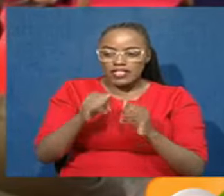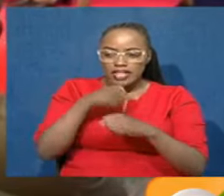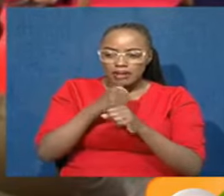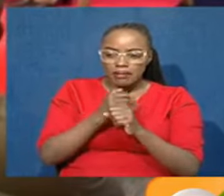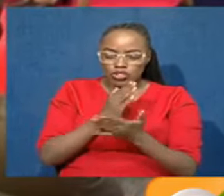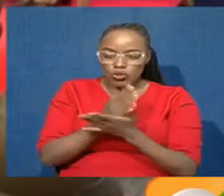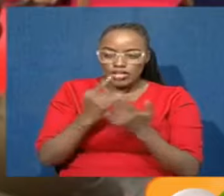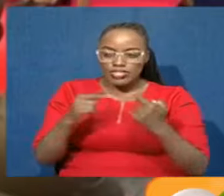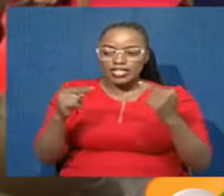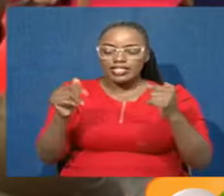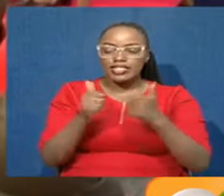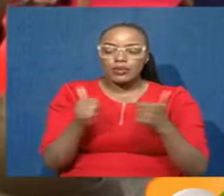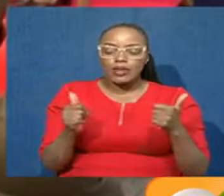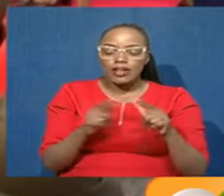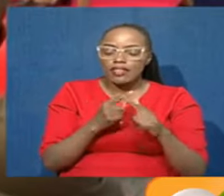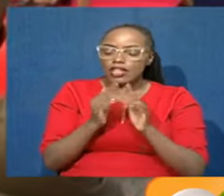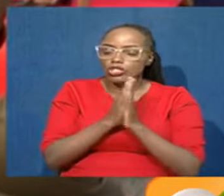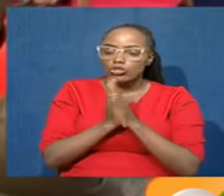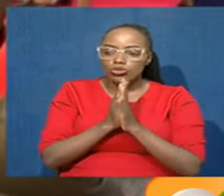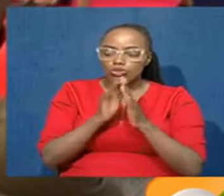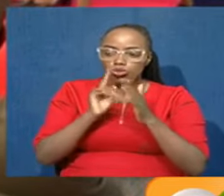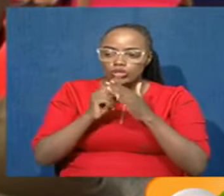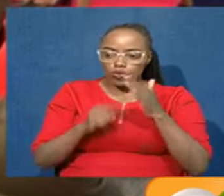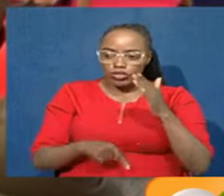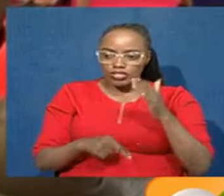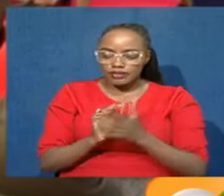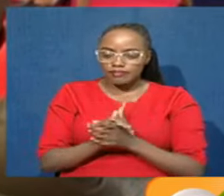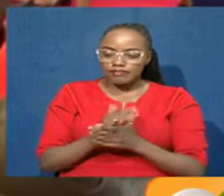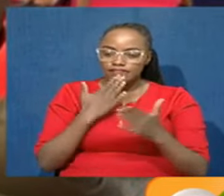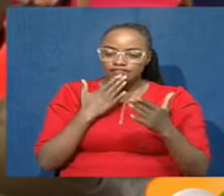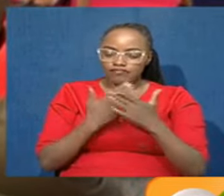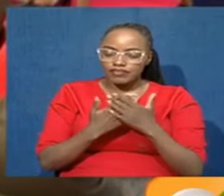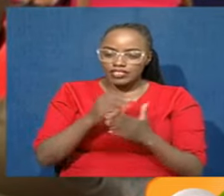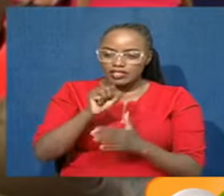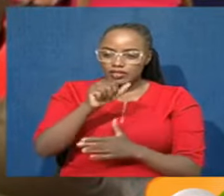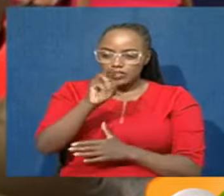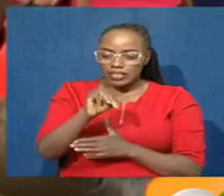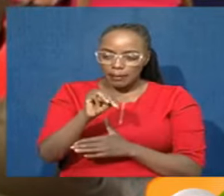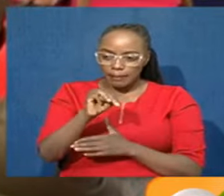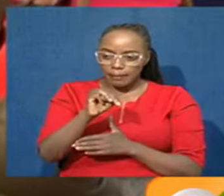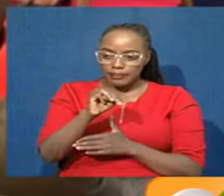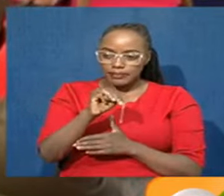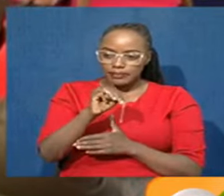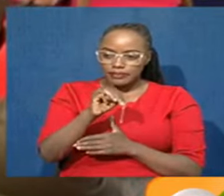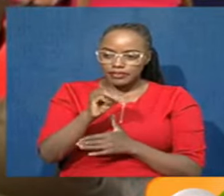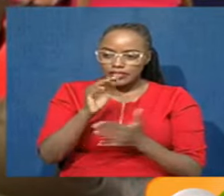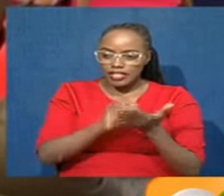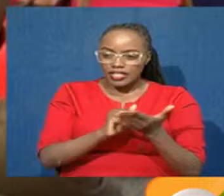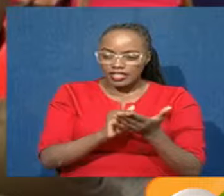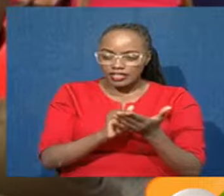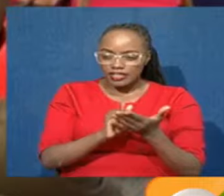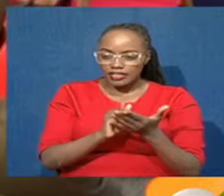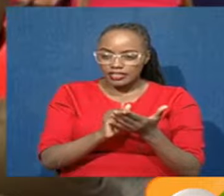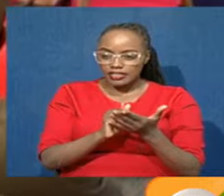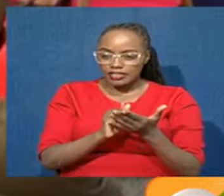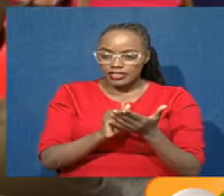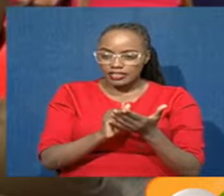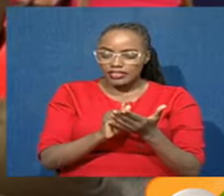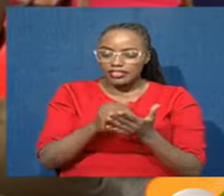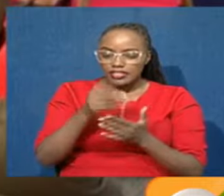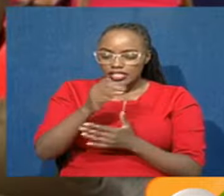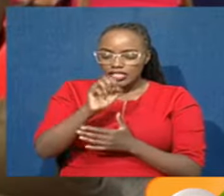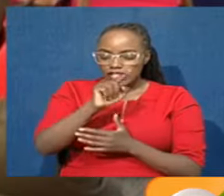it succeeds. What has been the story? Thank you, Sam. Again, as Hazel